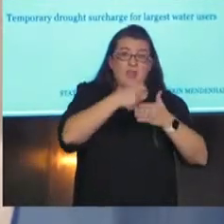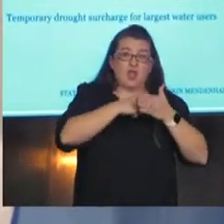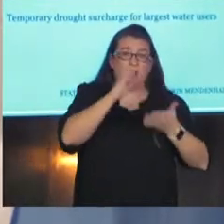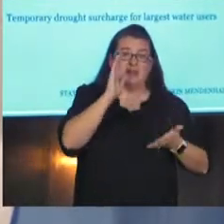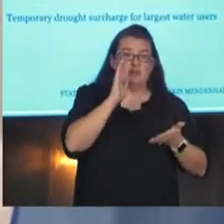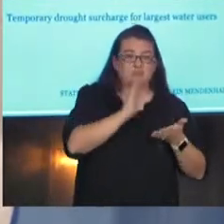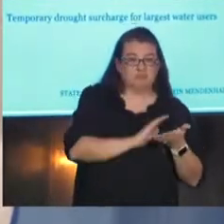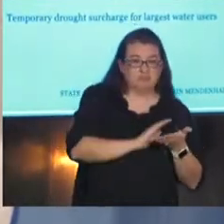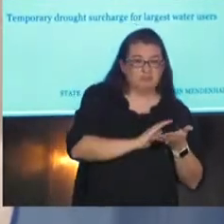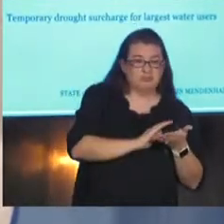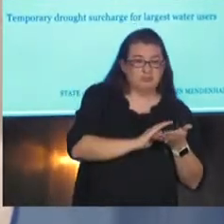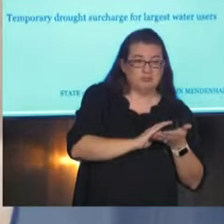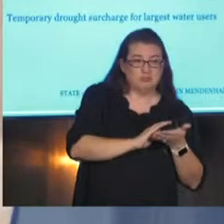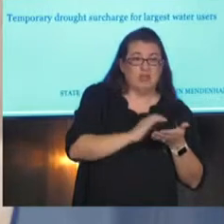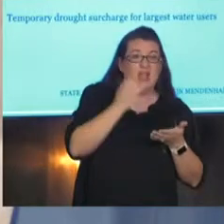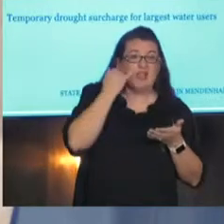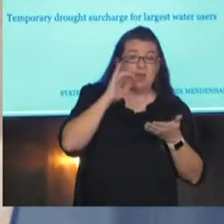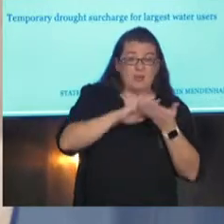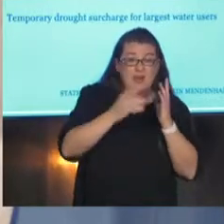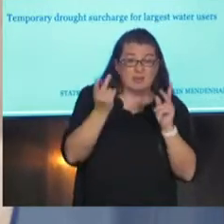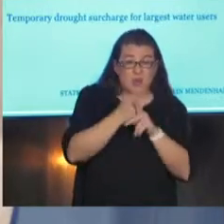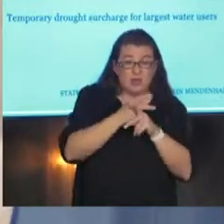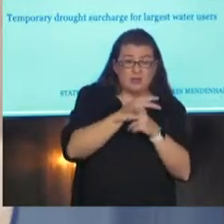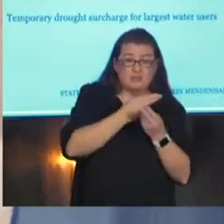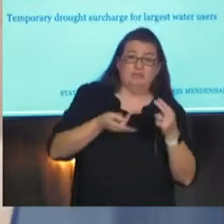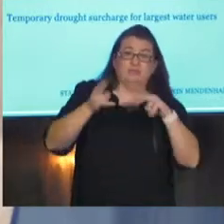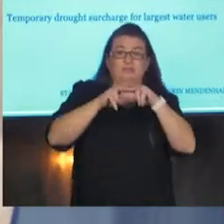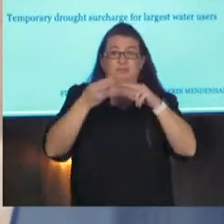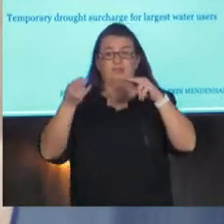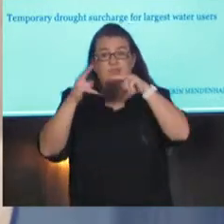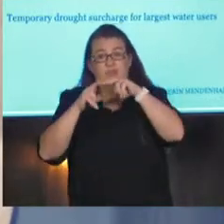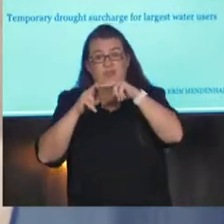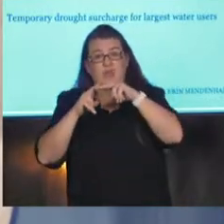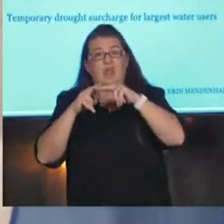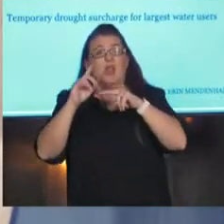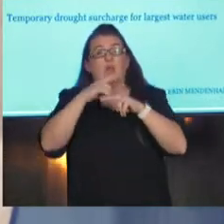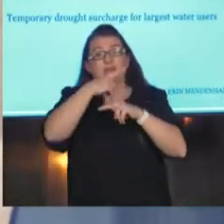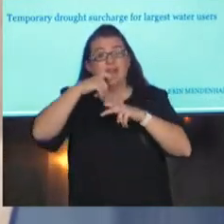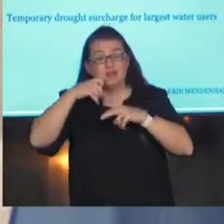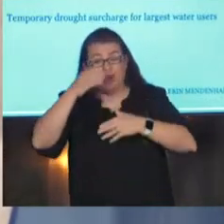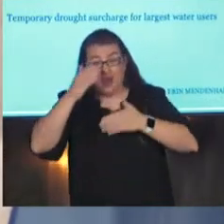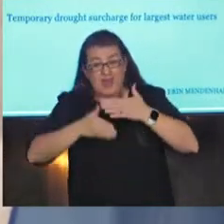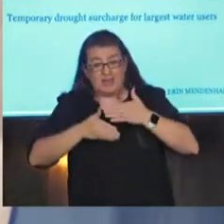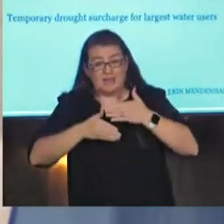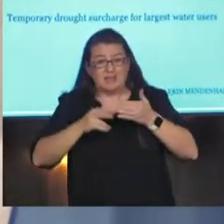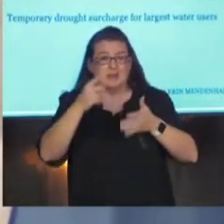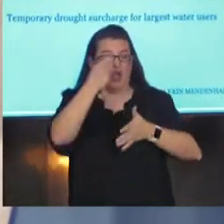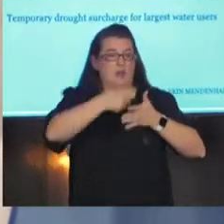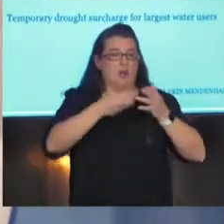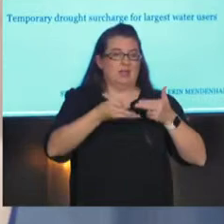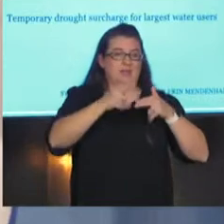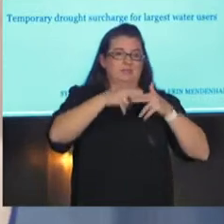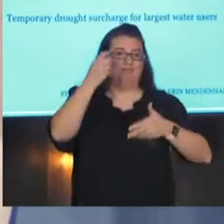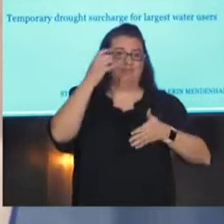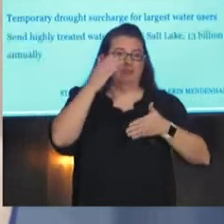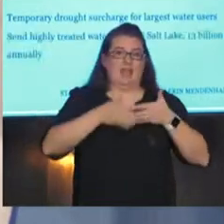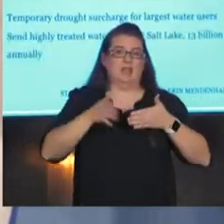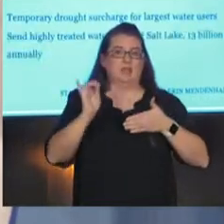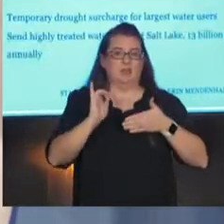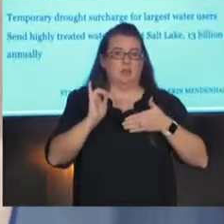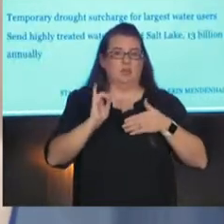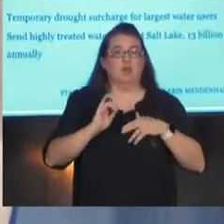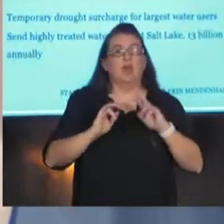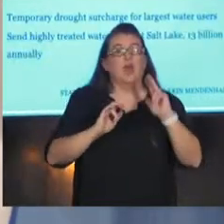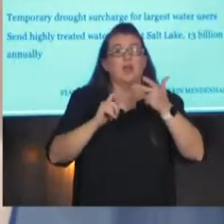worsens, the surcharge would increase. When the drought ends, it would end altogether. And third, Salt Lake City's